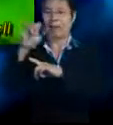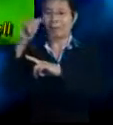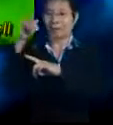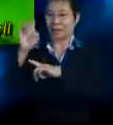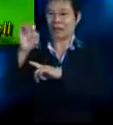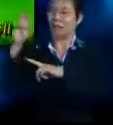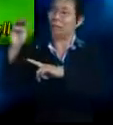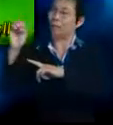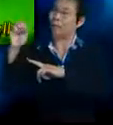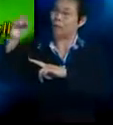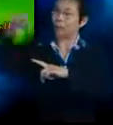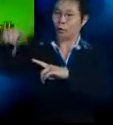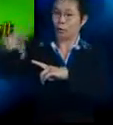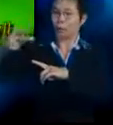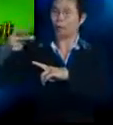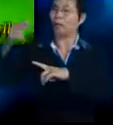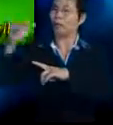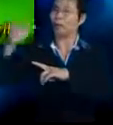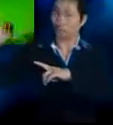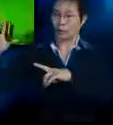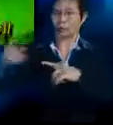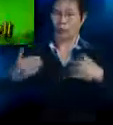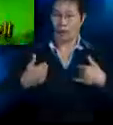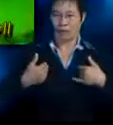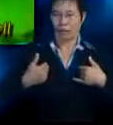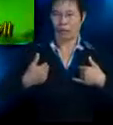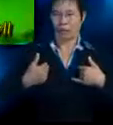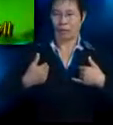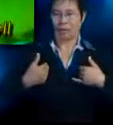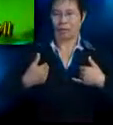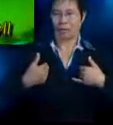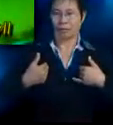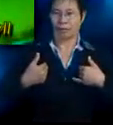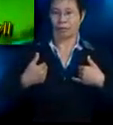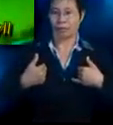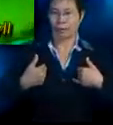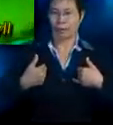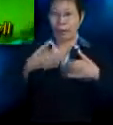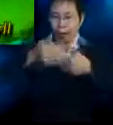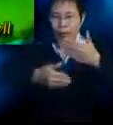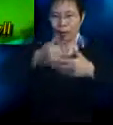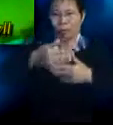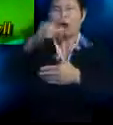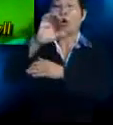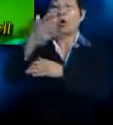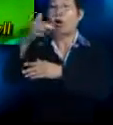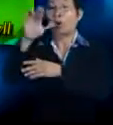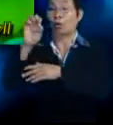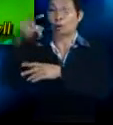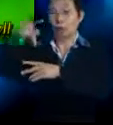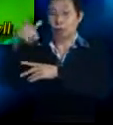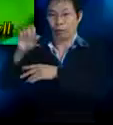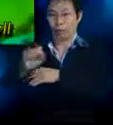mesophyll. The palisade cells have a high density of chloroplasts. The process of photosynthesis